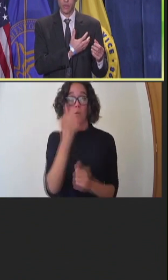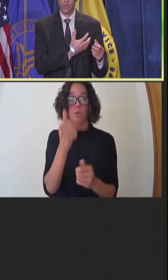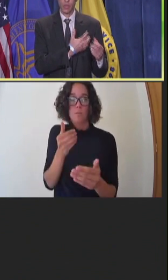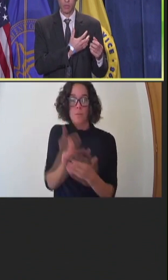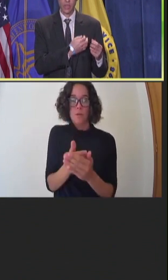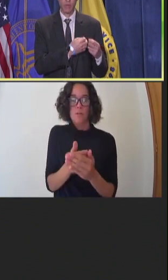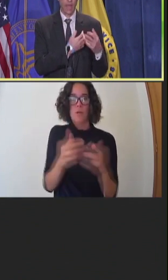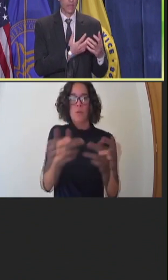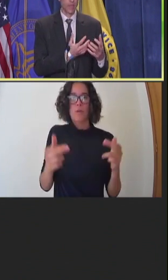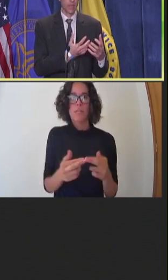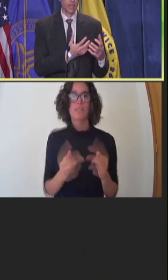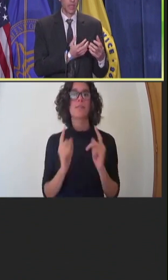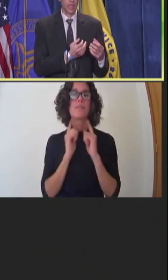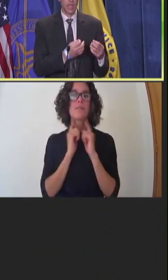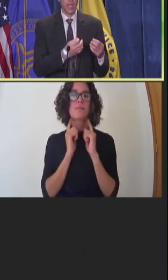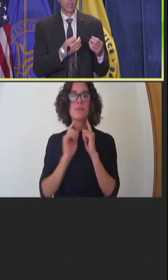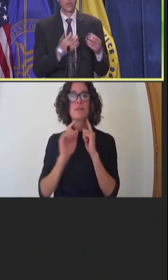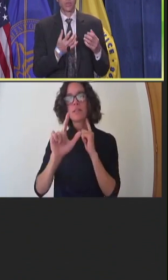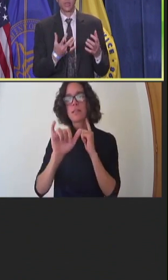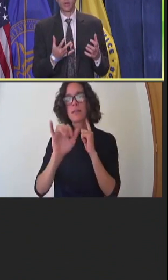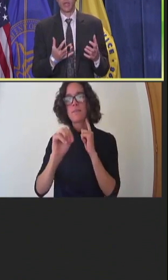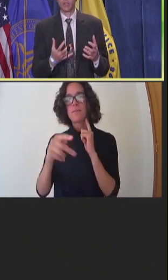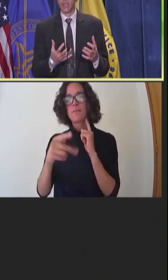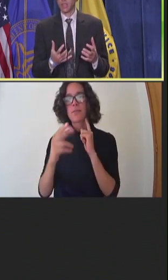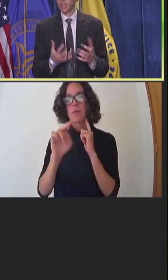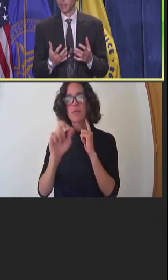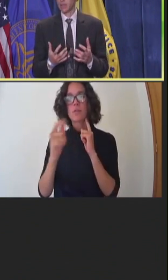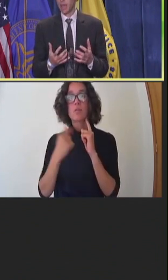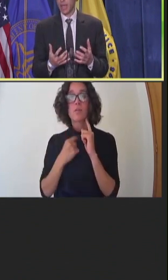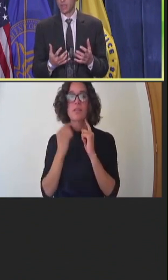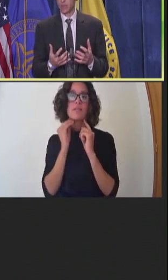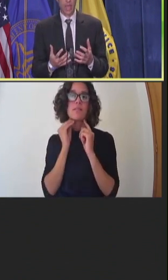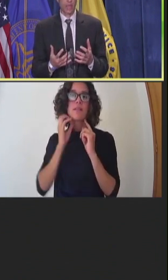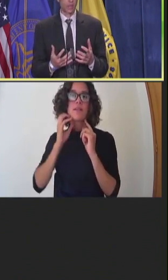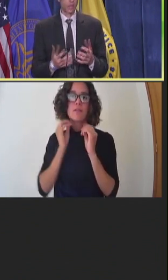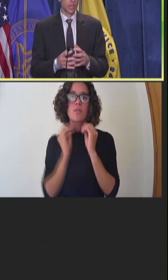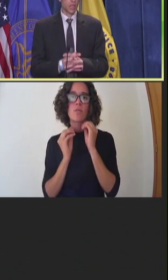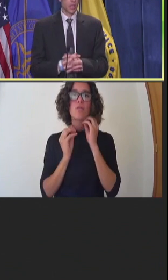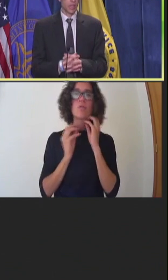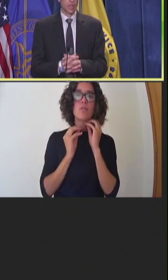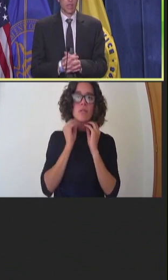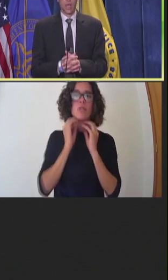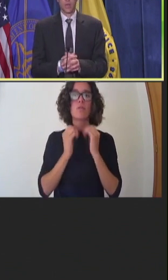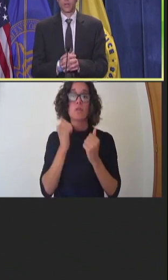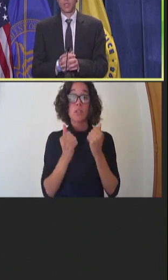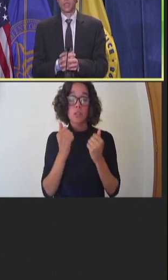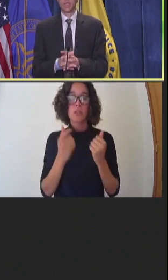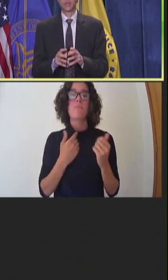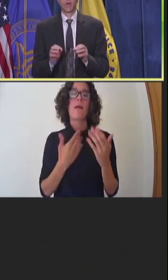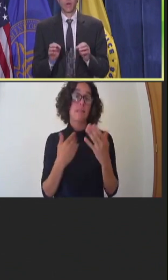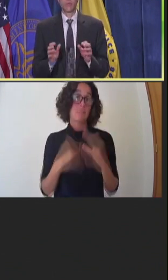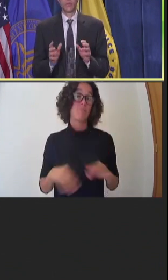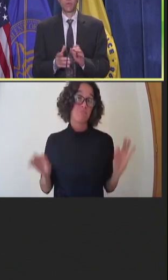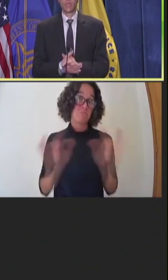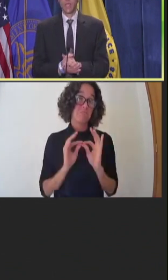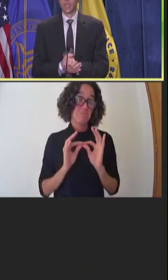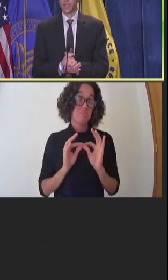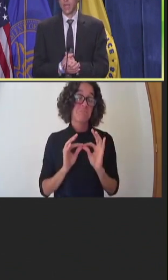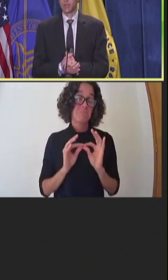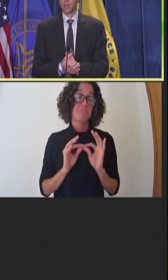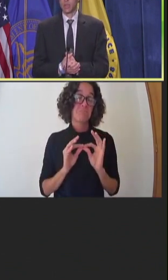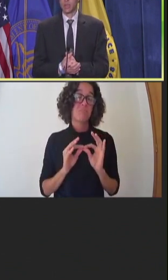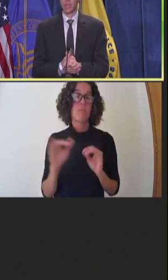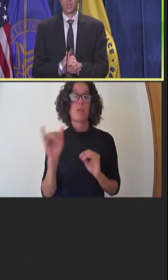lymph nodes are the ones that are activated. And so there's a theoretical basis that this might actually matter. The other thing is that there are a few studies